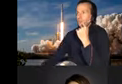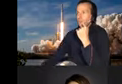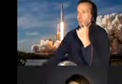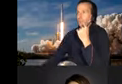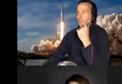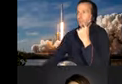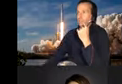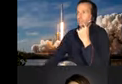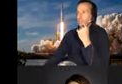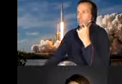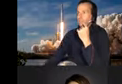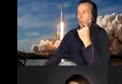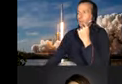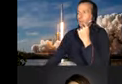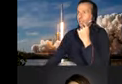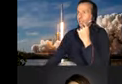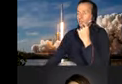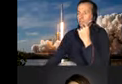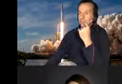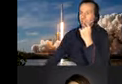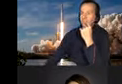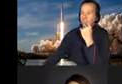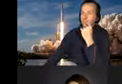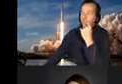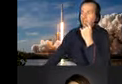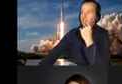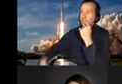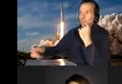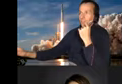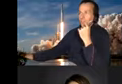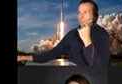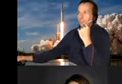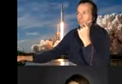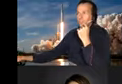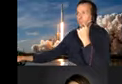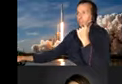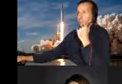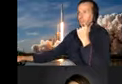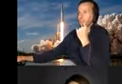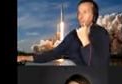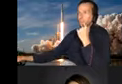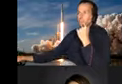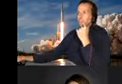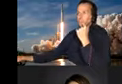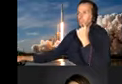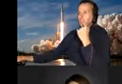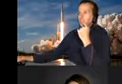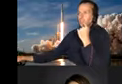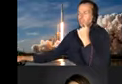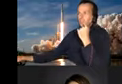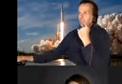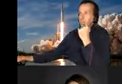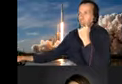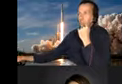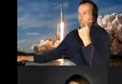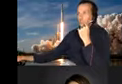schools that are operating in different capacities. So for example, you have 16% of these schools that